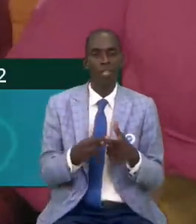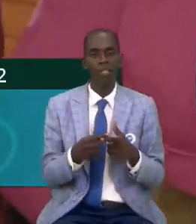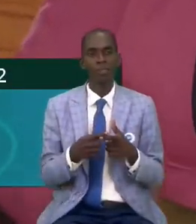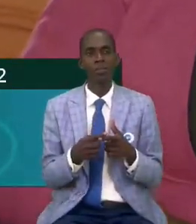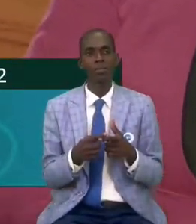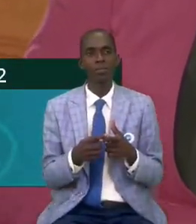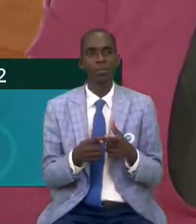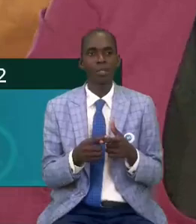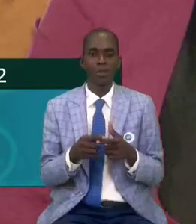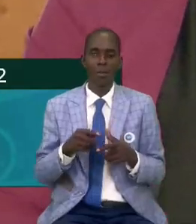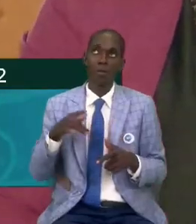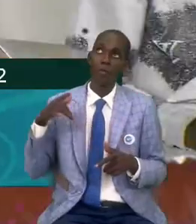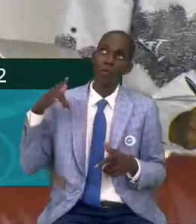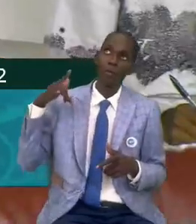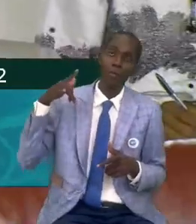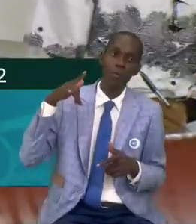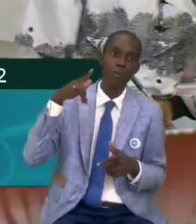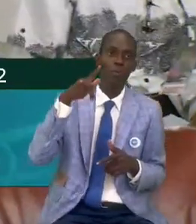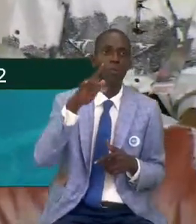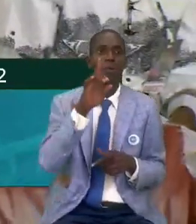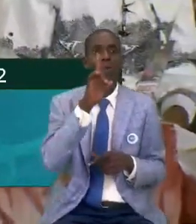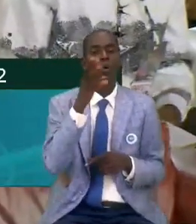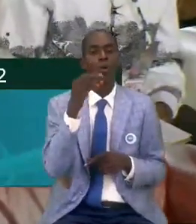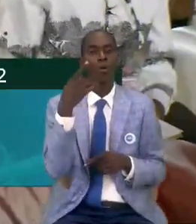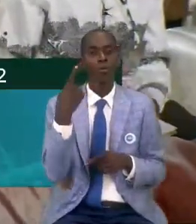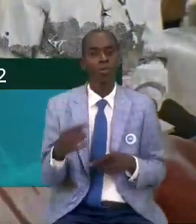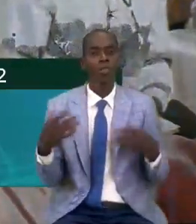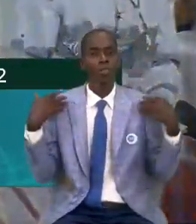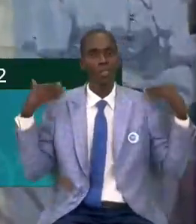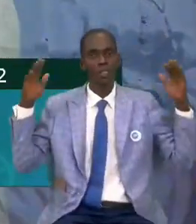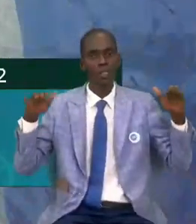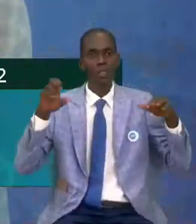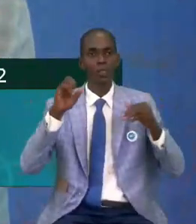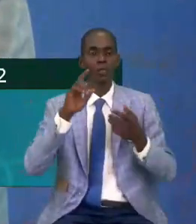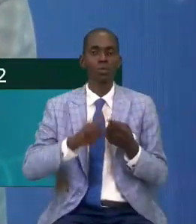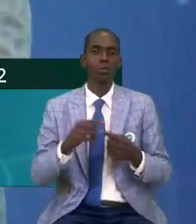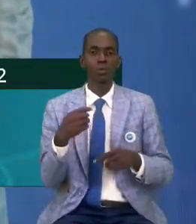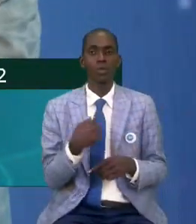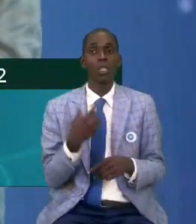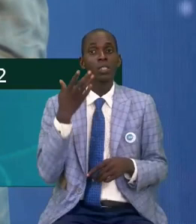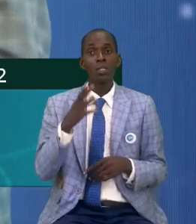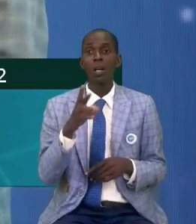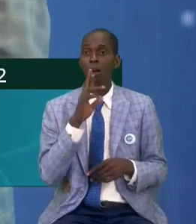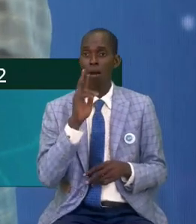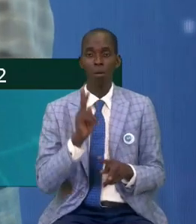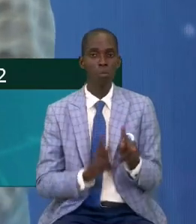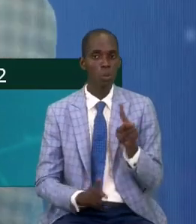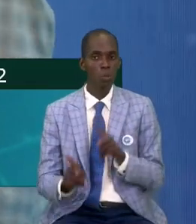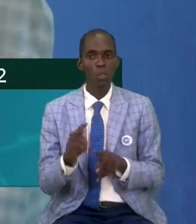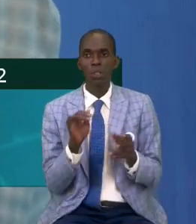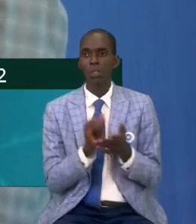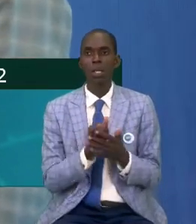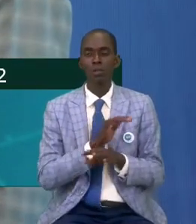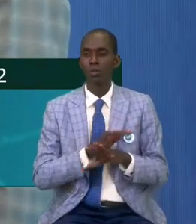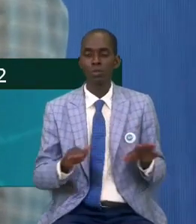seraphims unto me. There are people that do not confess what they are going through. But Isaiah confessed. He said,